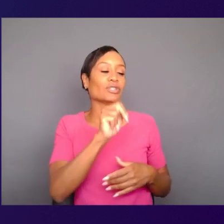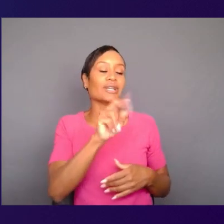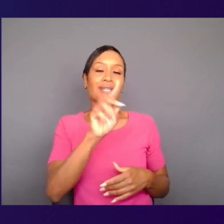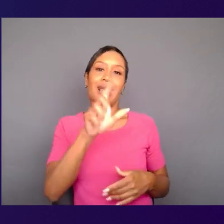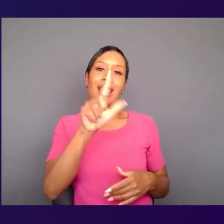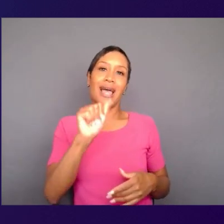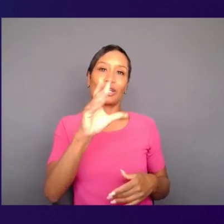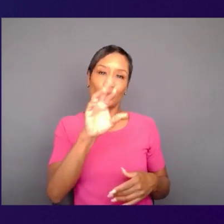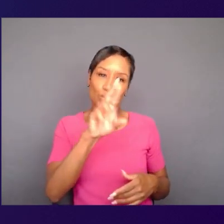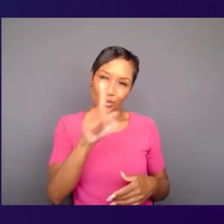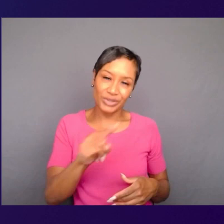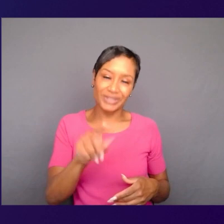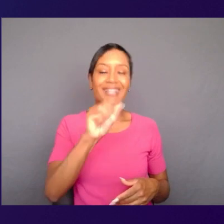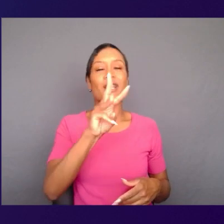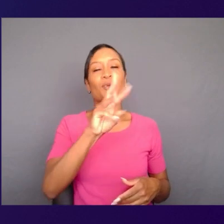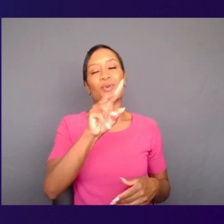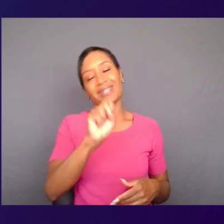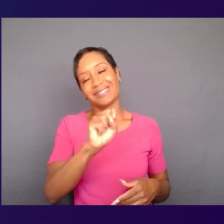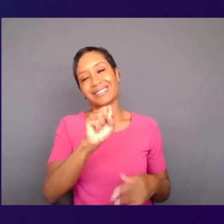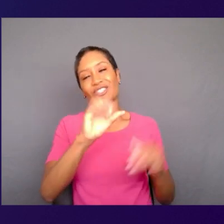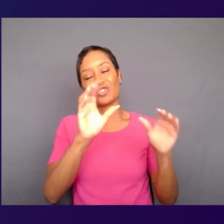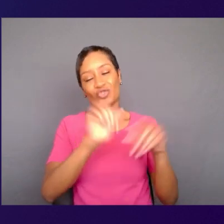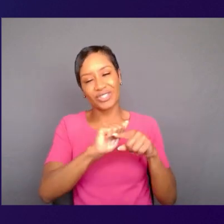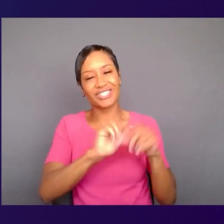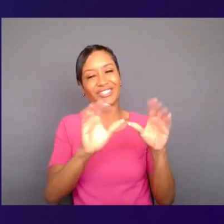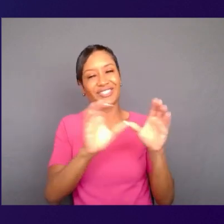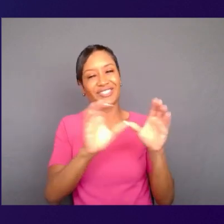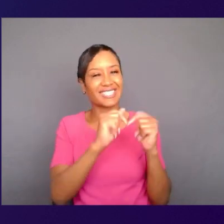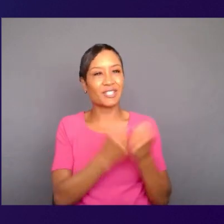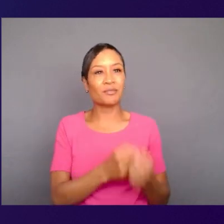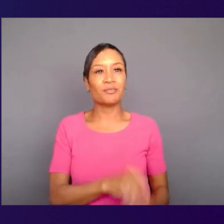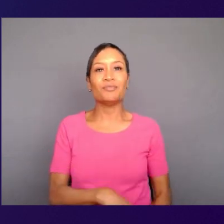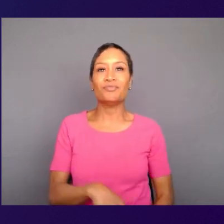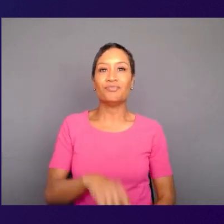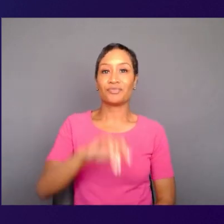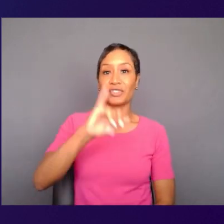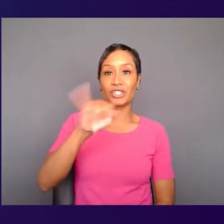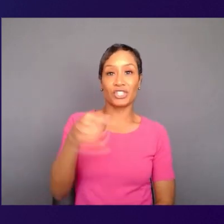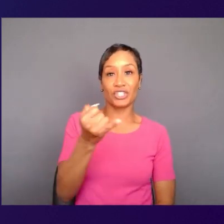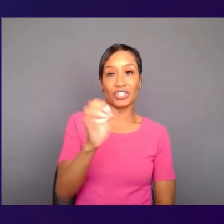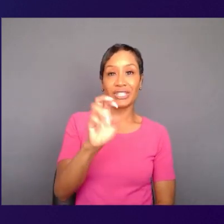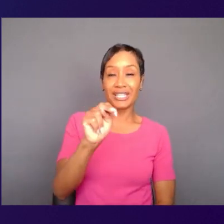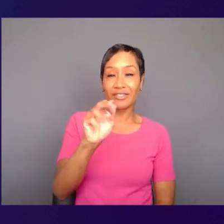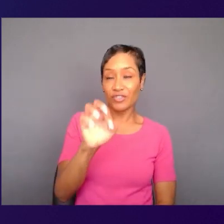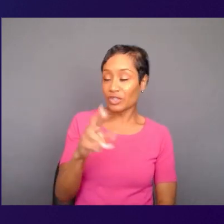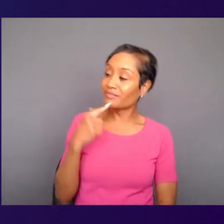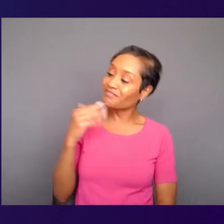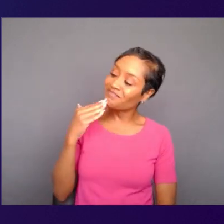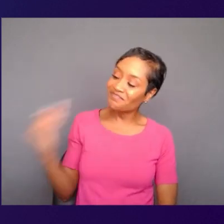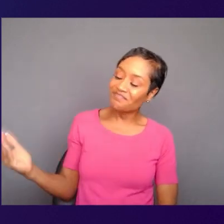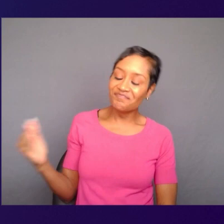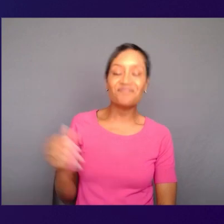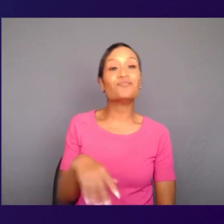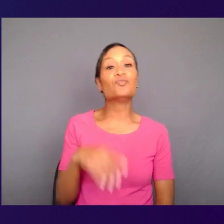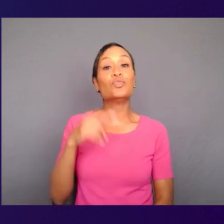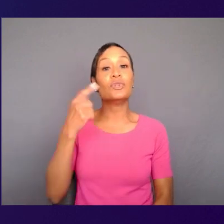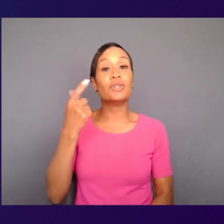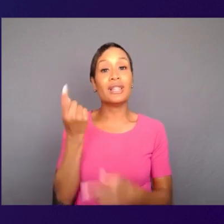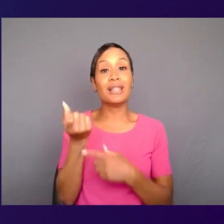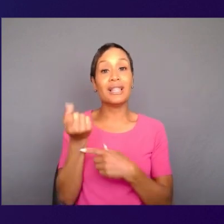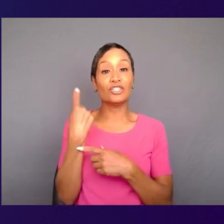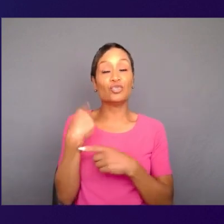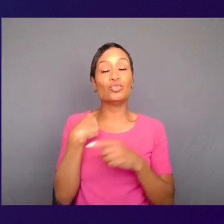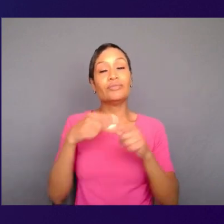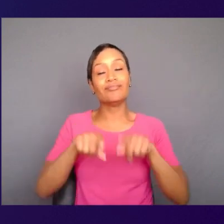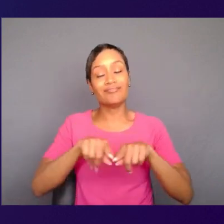and Certification Team. Great, thanks, Dave. Last year at Storage Day, we unveiled the AWS Storage